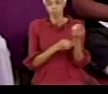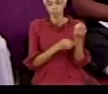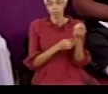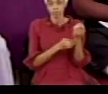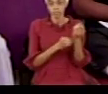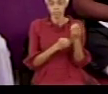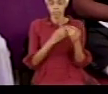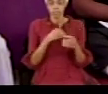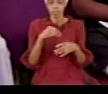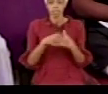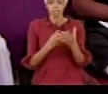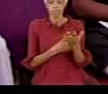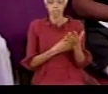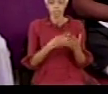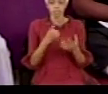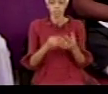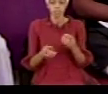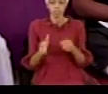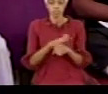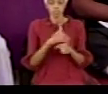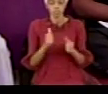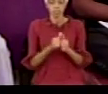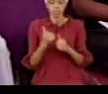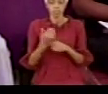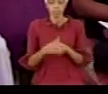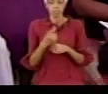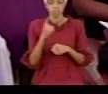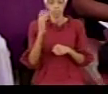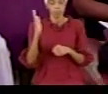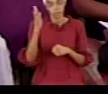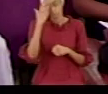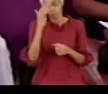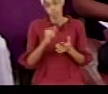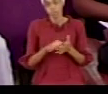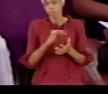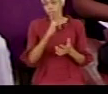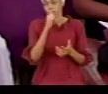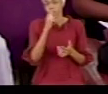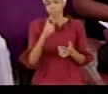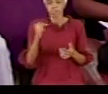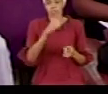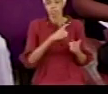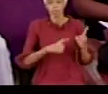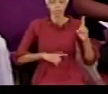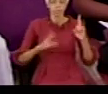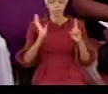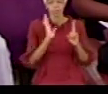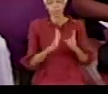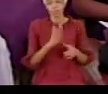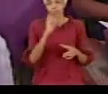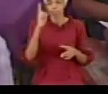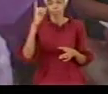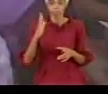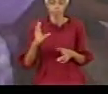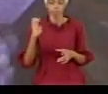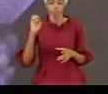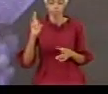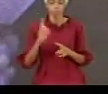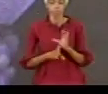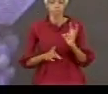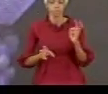bread, and ye shall know that I am the Lord your God." Exodus 16, 12. God bless